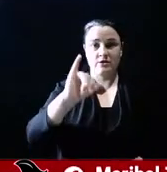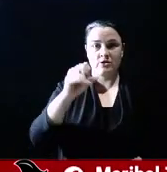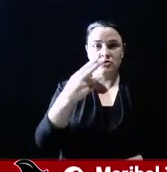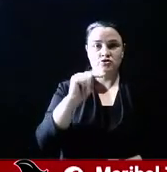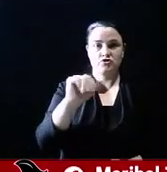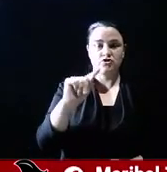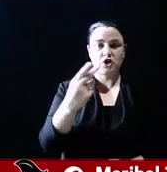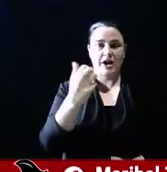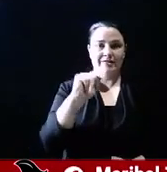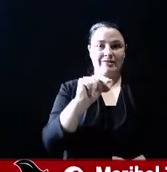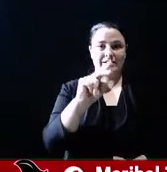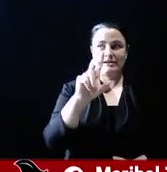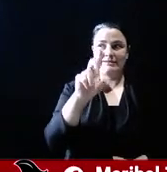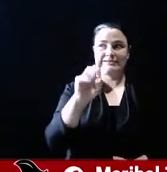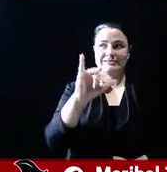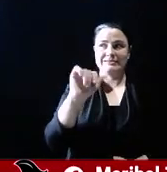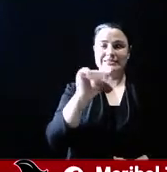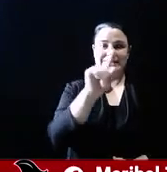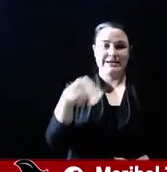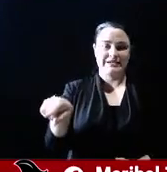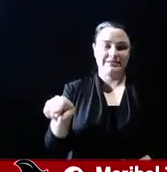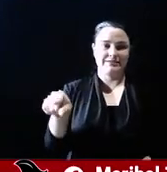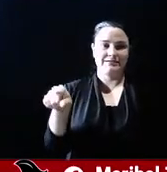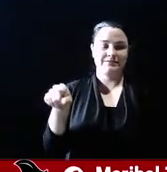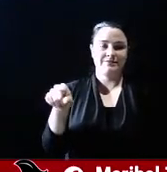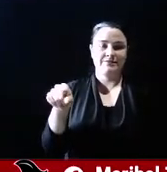Jonathan Adrian Diaz.